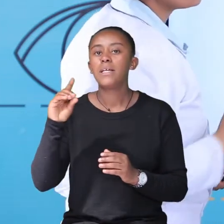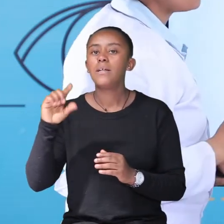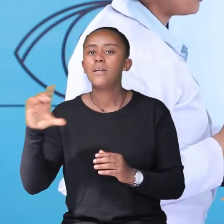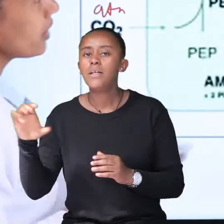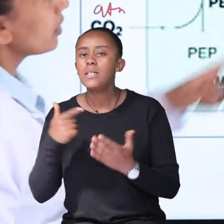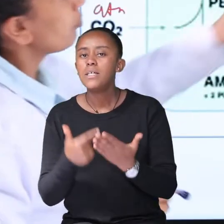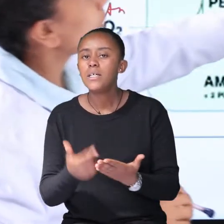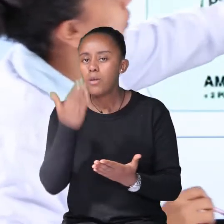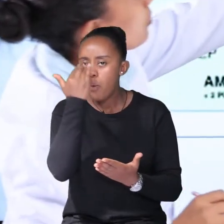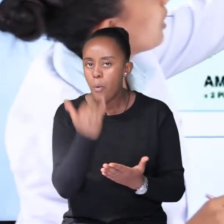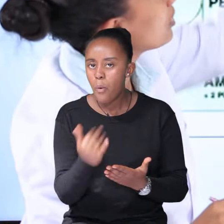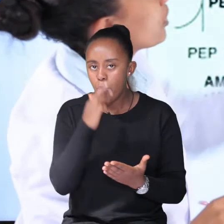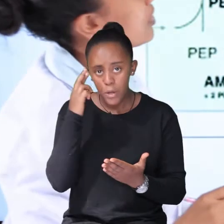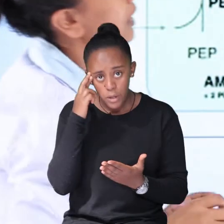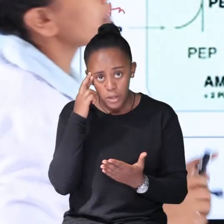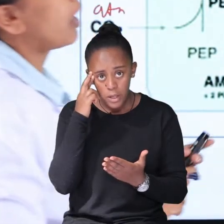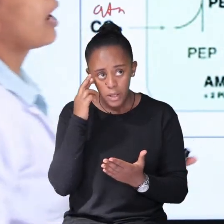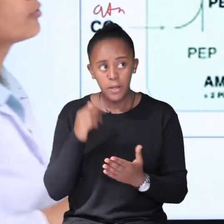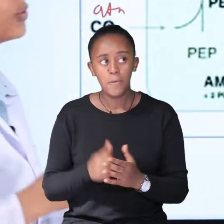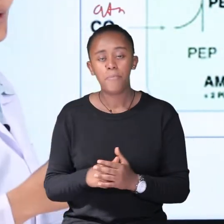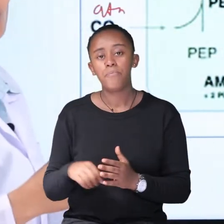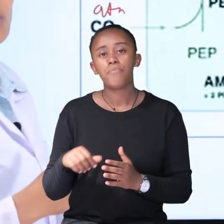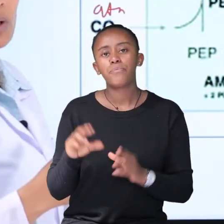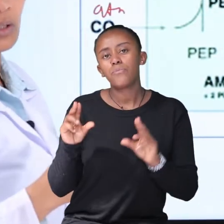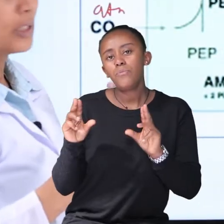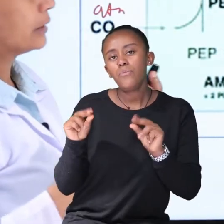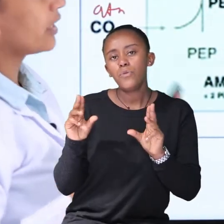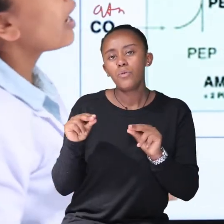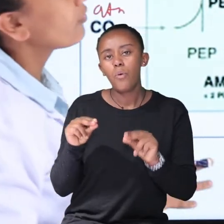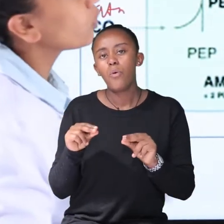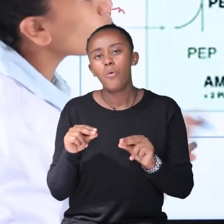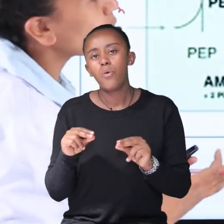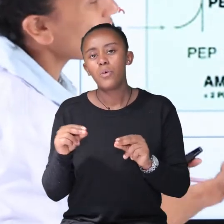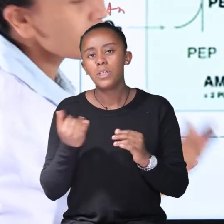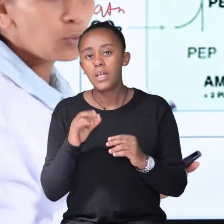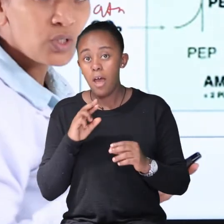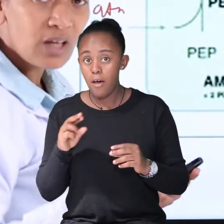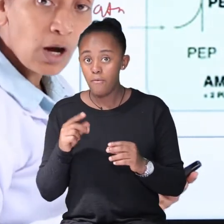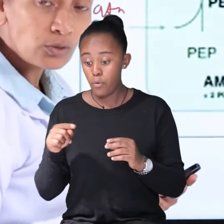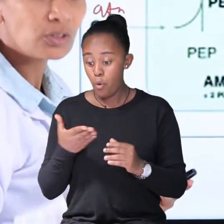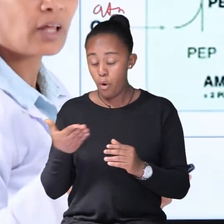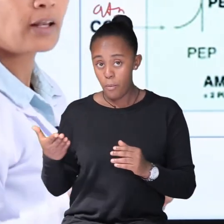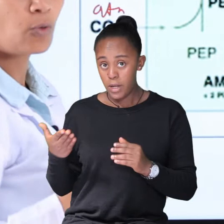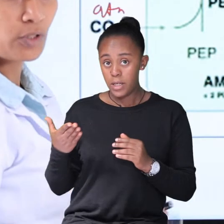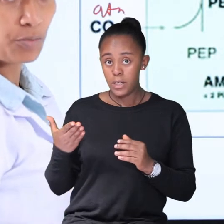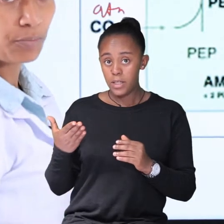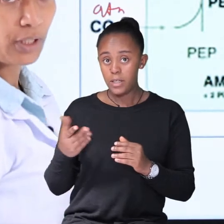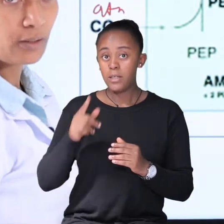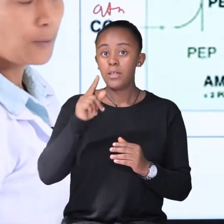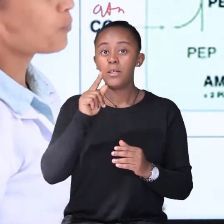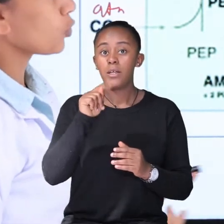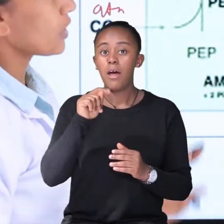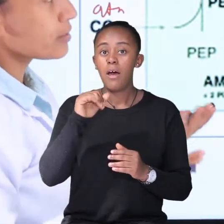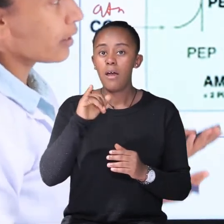know, this is why, because bundle sheath cells have they have chloroplast without thylakoid